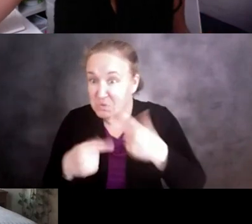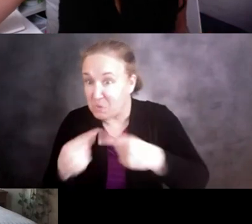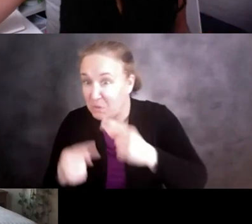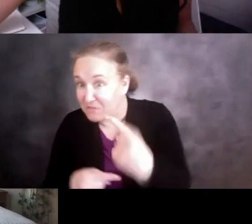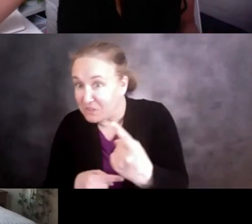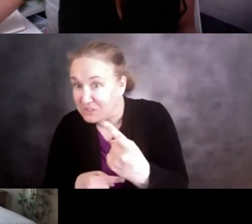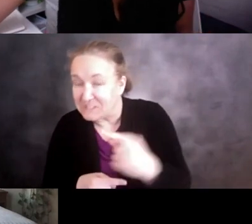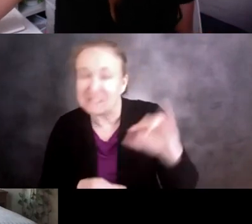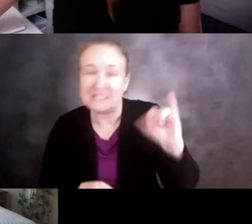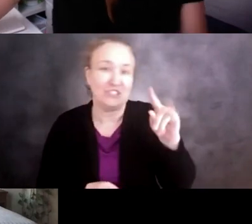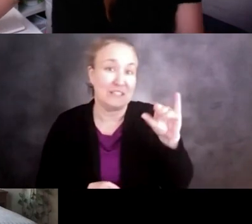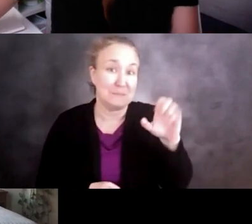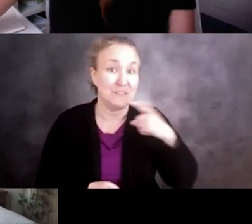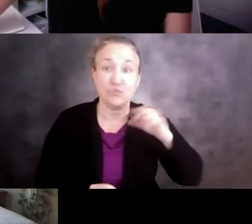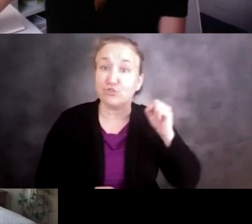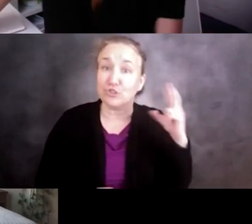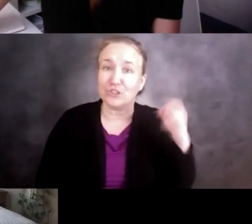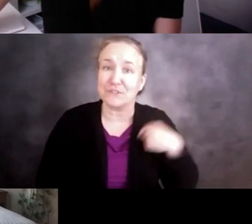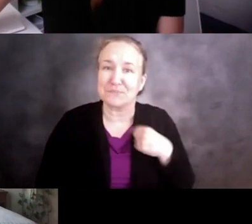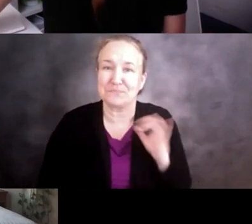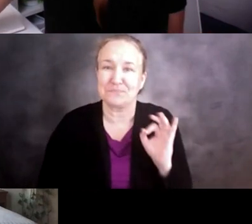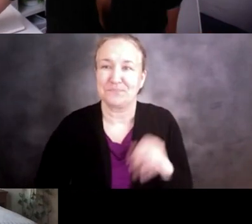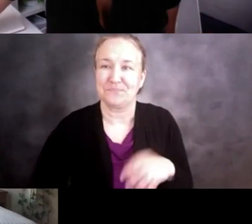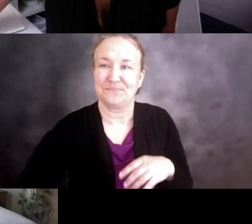Jasmine? Sure.